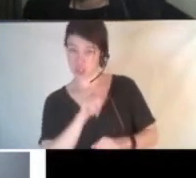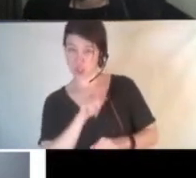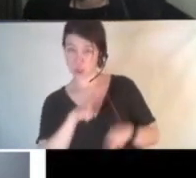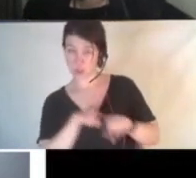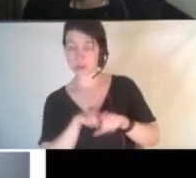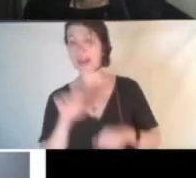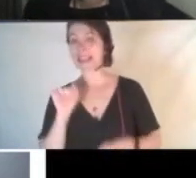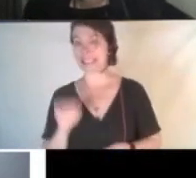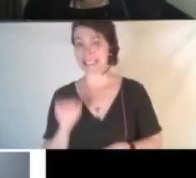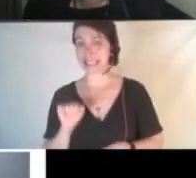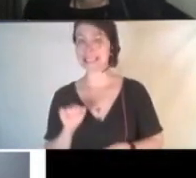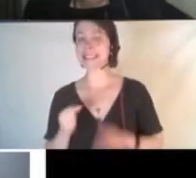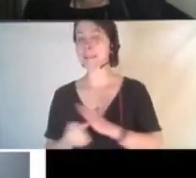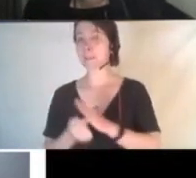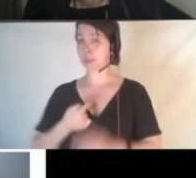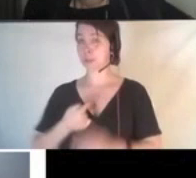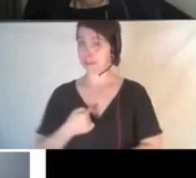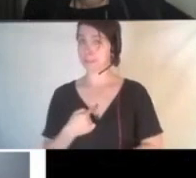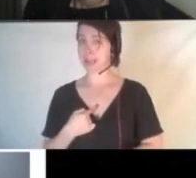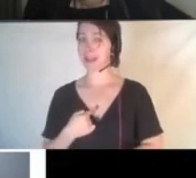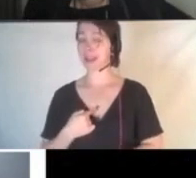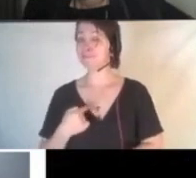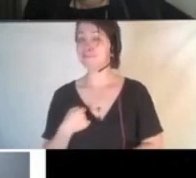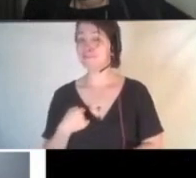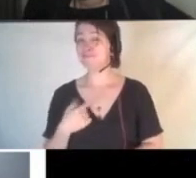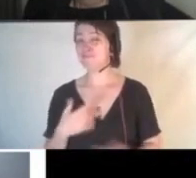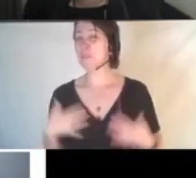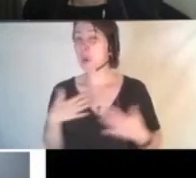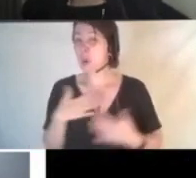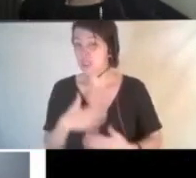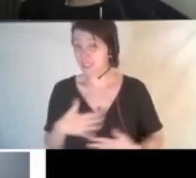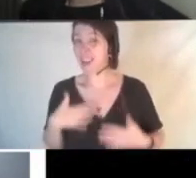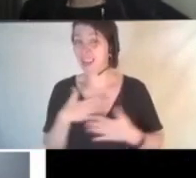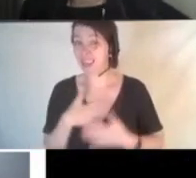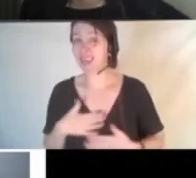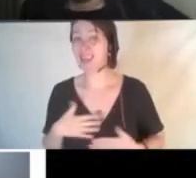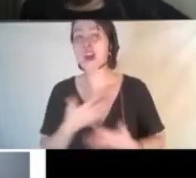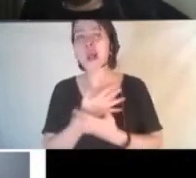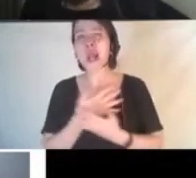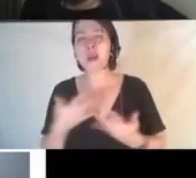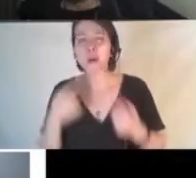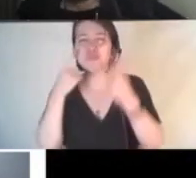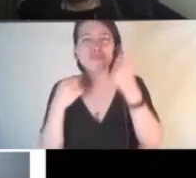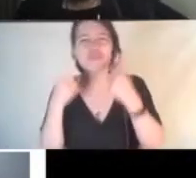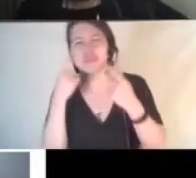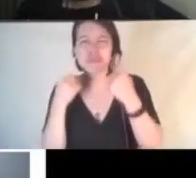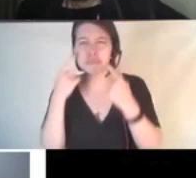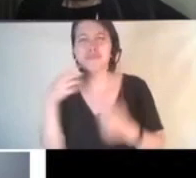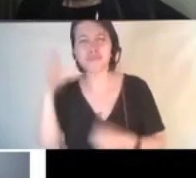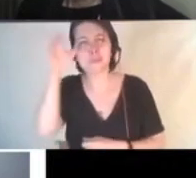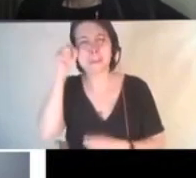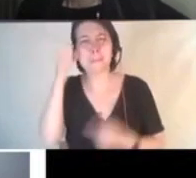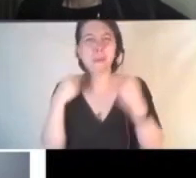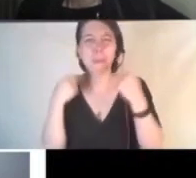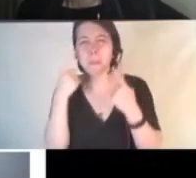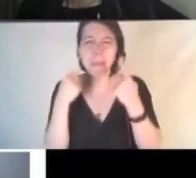was important for me, which left me slightly emotional. Yeah, there were lots of tears. I remember that. Yeah.